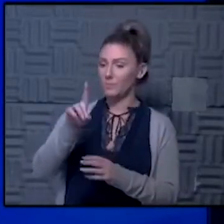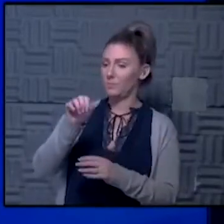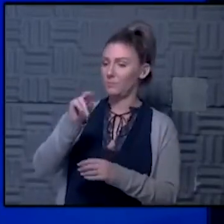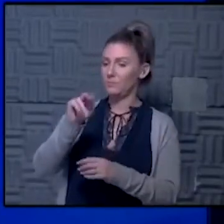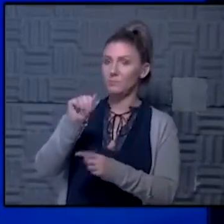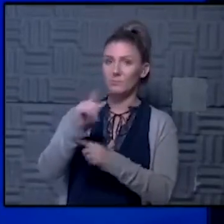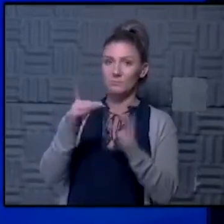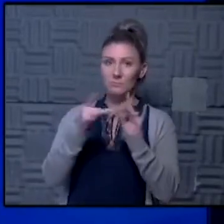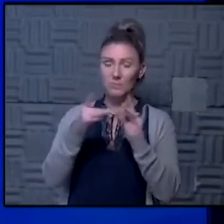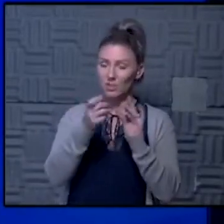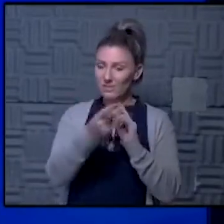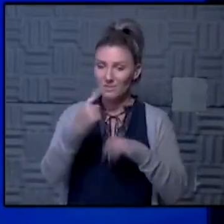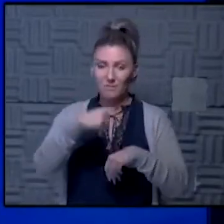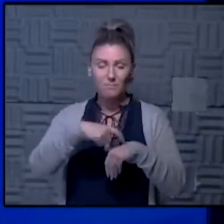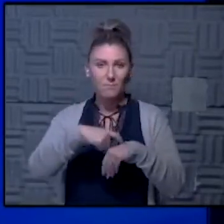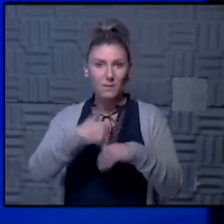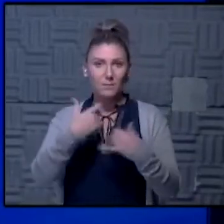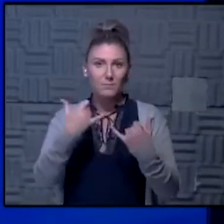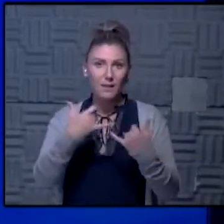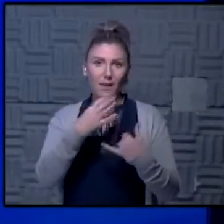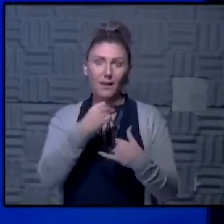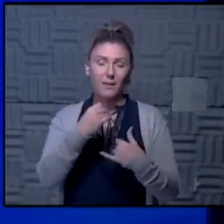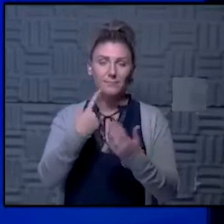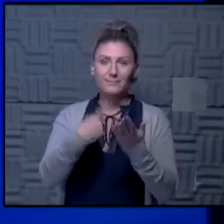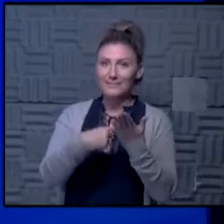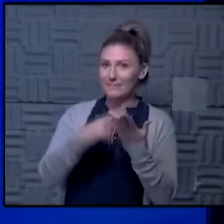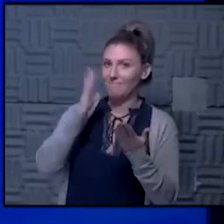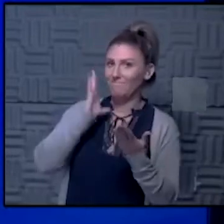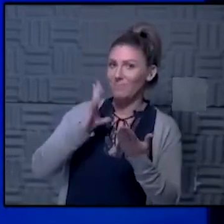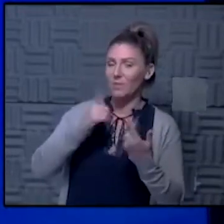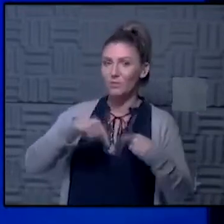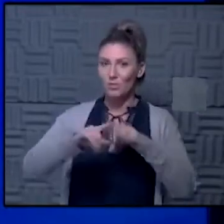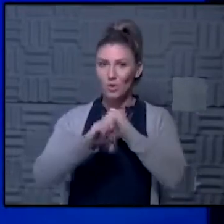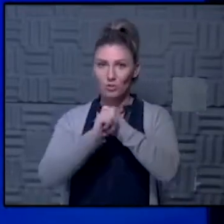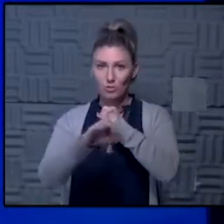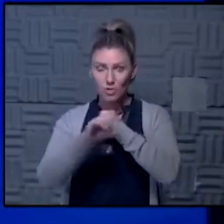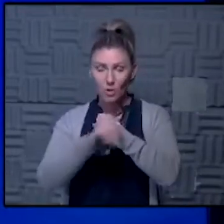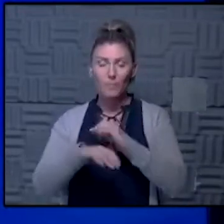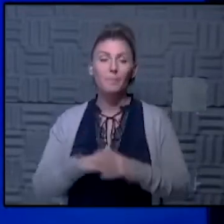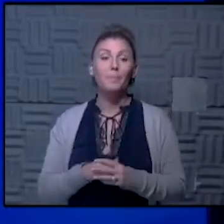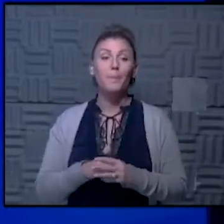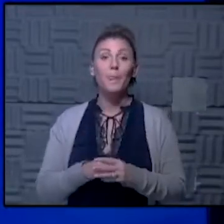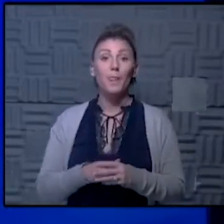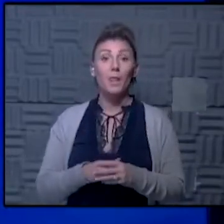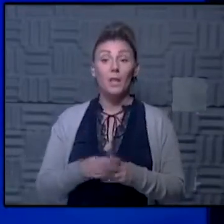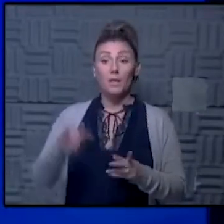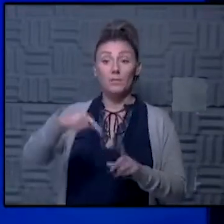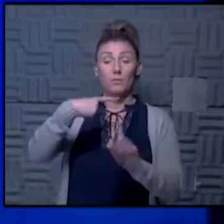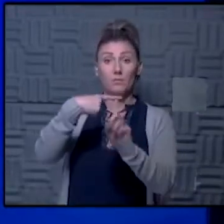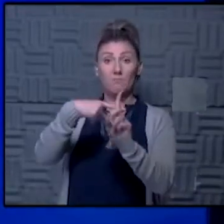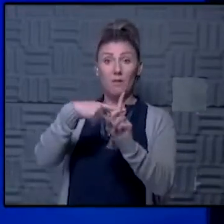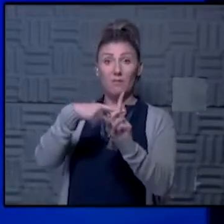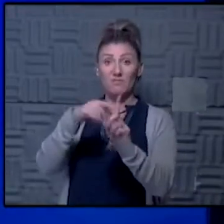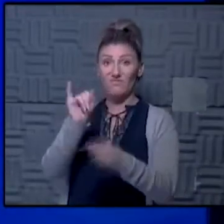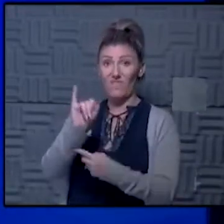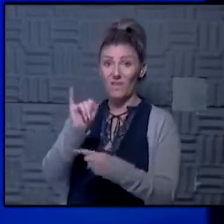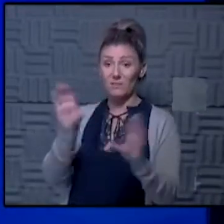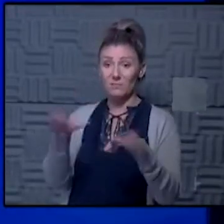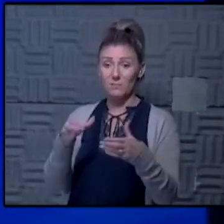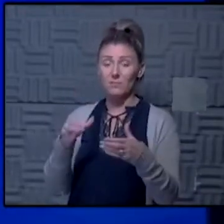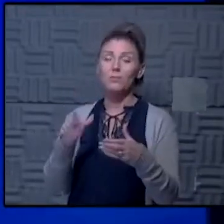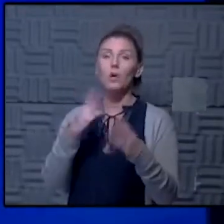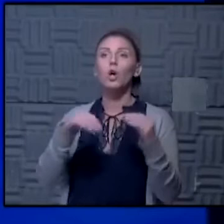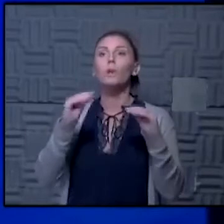Dana's mentioned it several times today. I know we've talked about it before here on the show. those that are positive and infected are